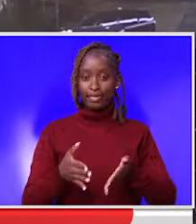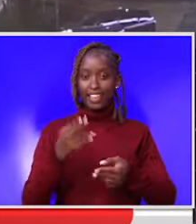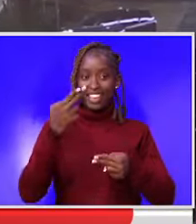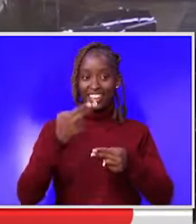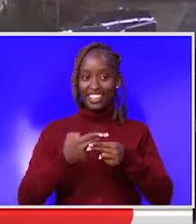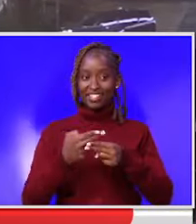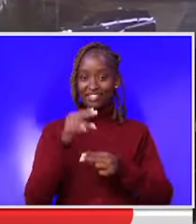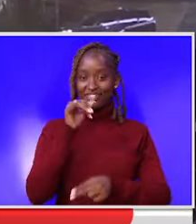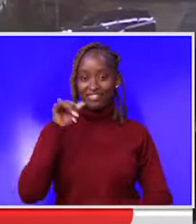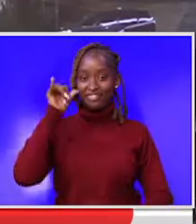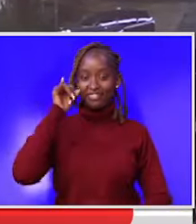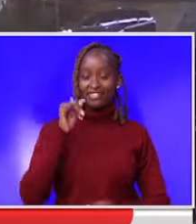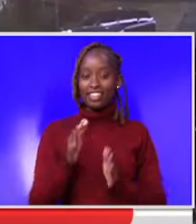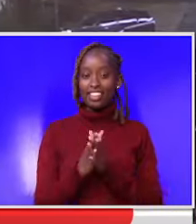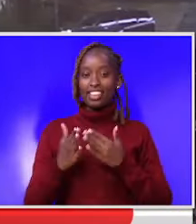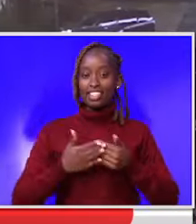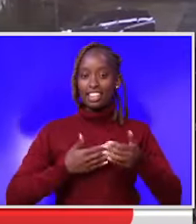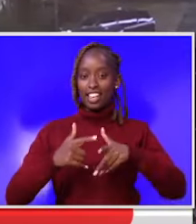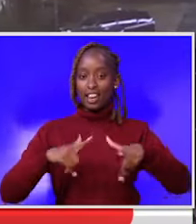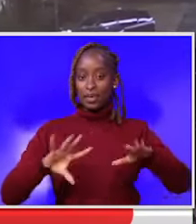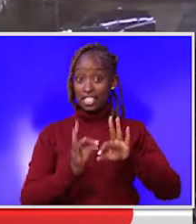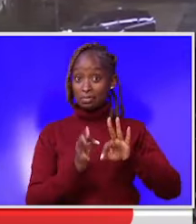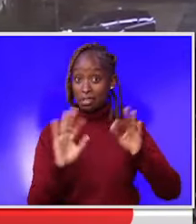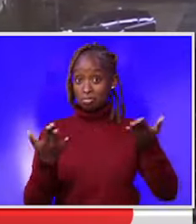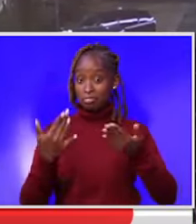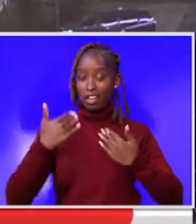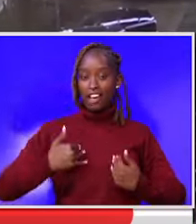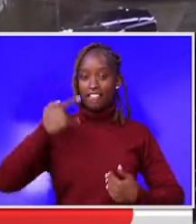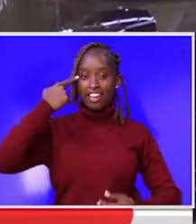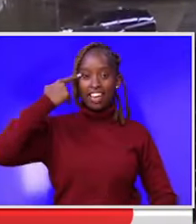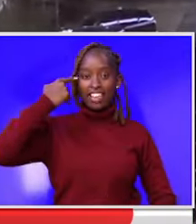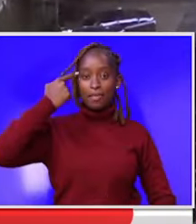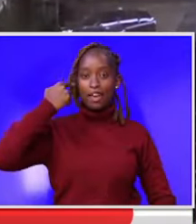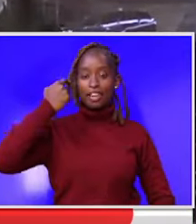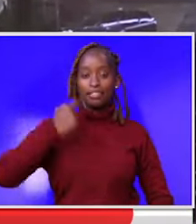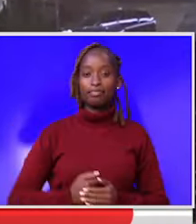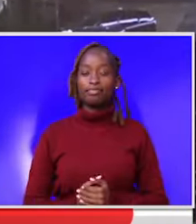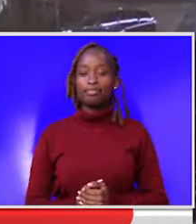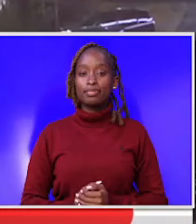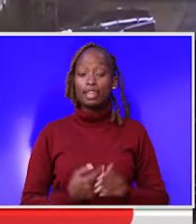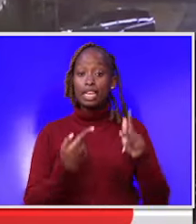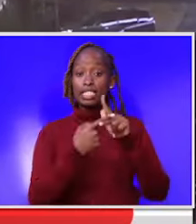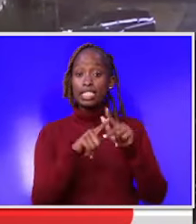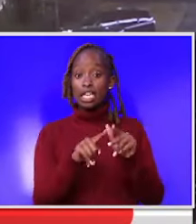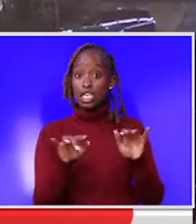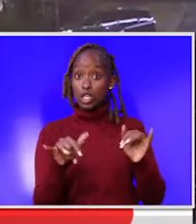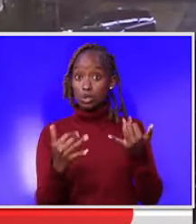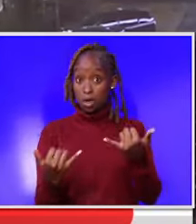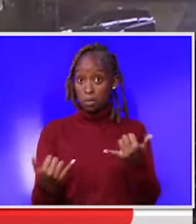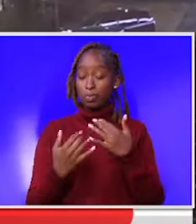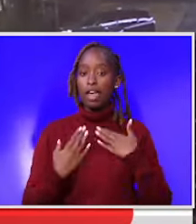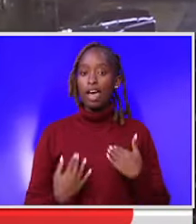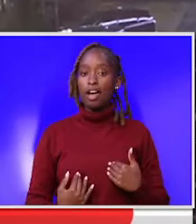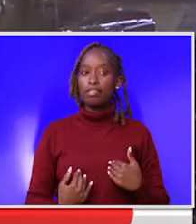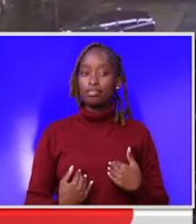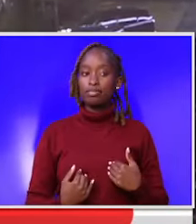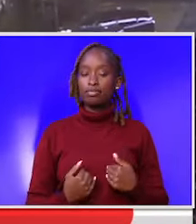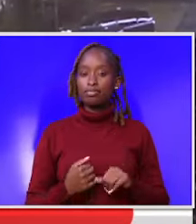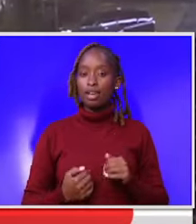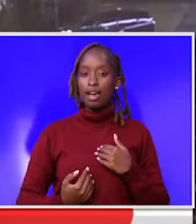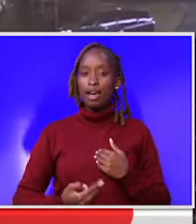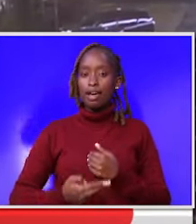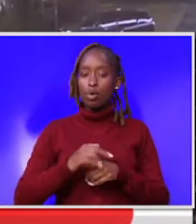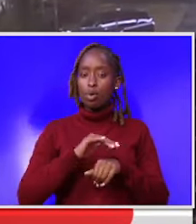is he back? Said, on sign language interpretation tonight is Rhoda Nyamai. To start us off, irate an irate mob